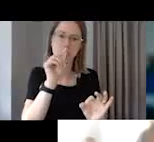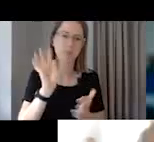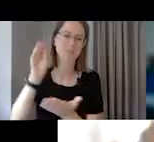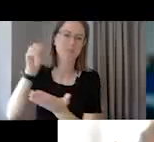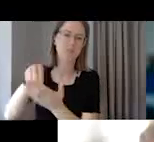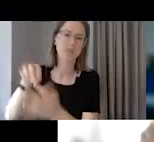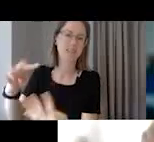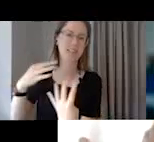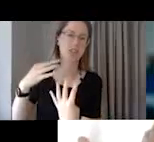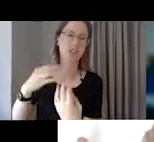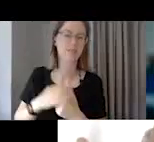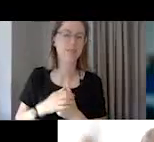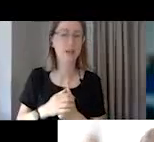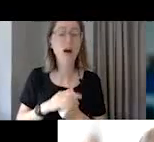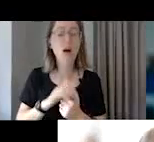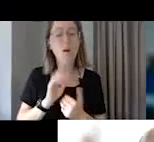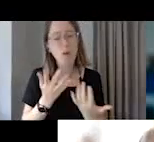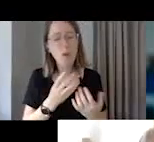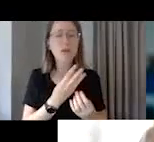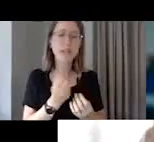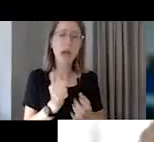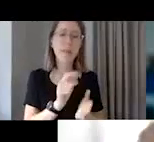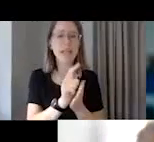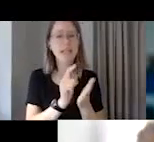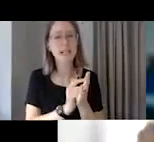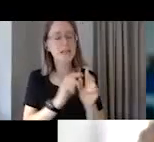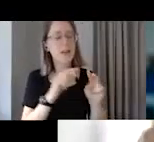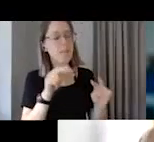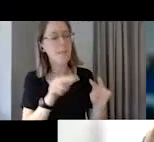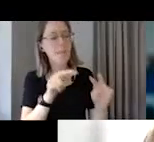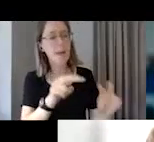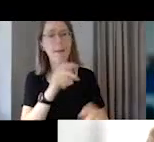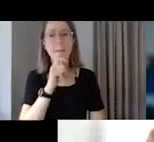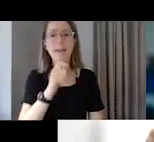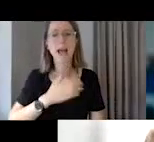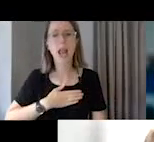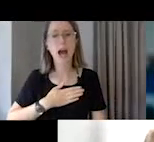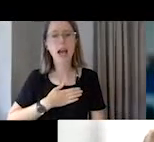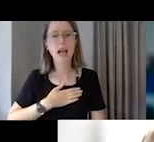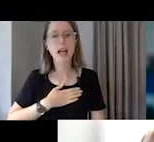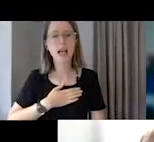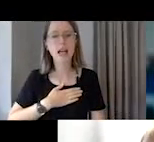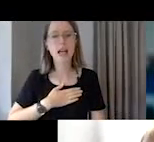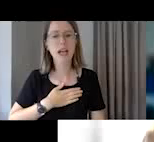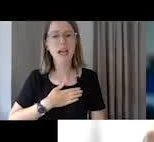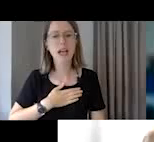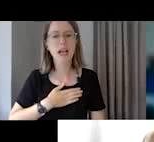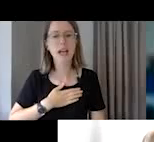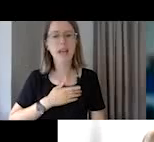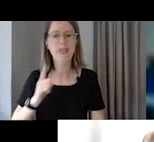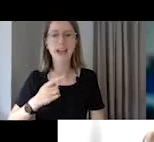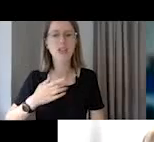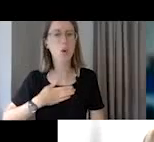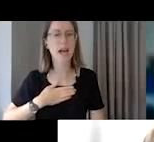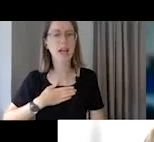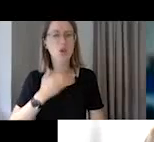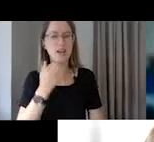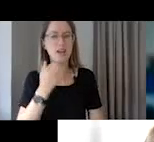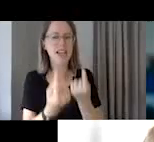attention, although pieces of legislation get attention, and the media, we don't do too much on the individual stories